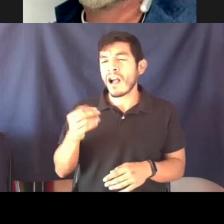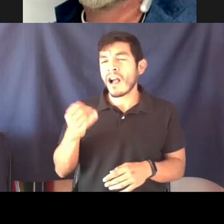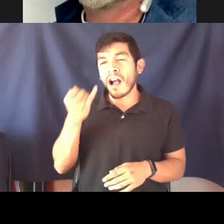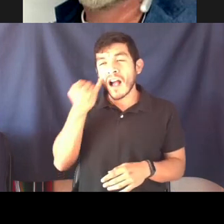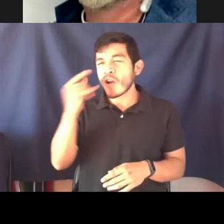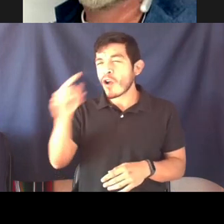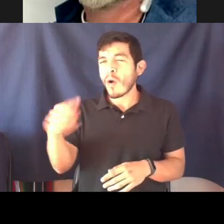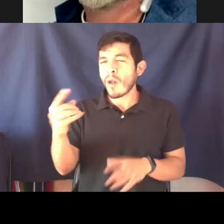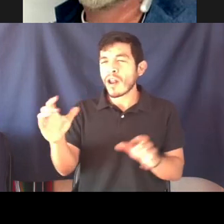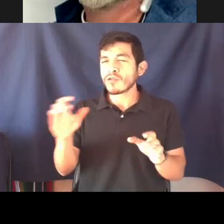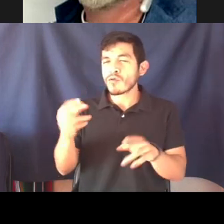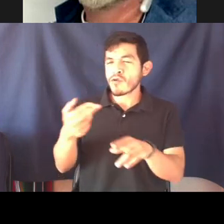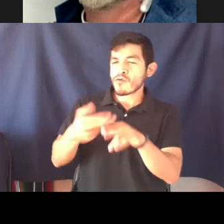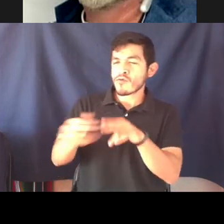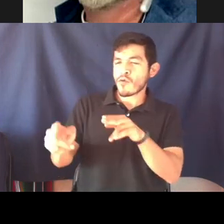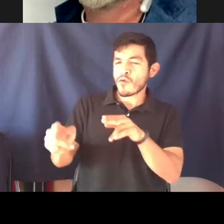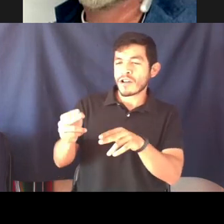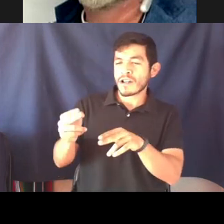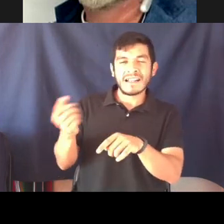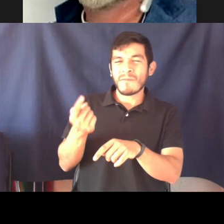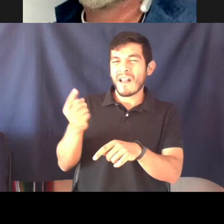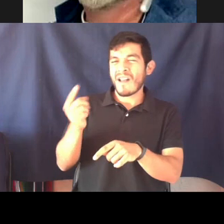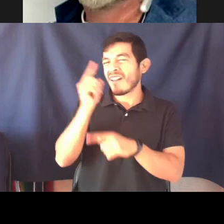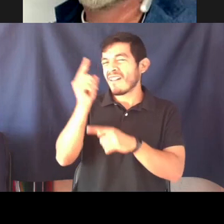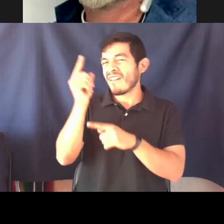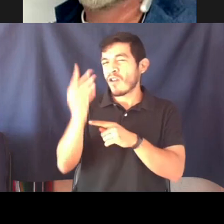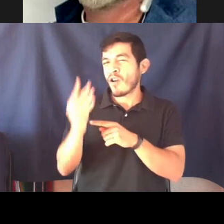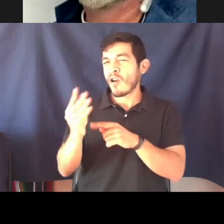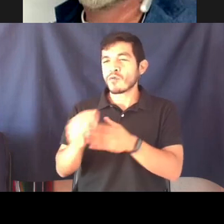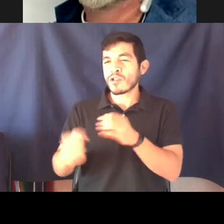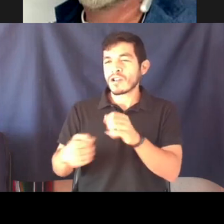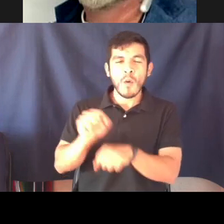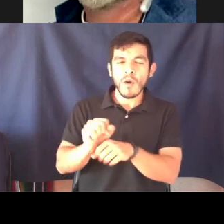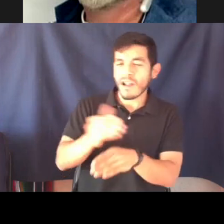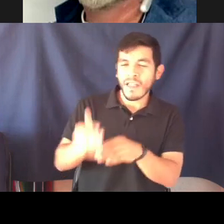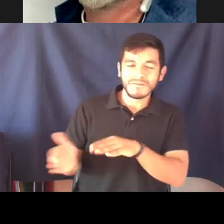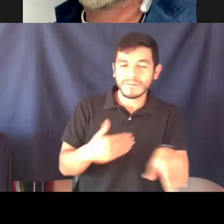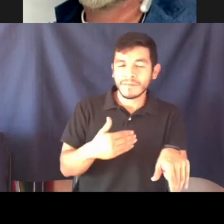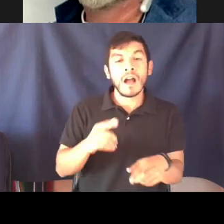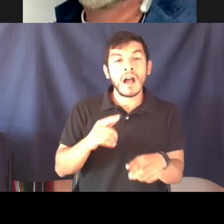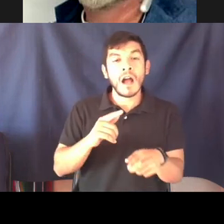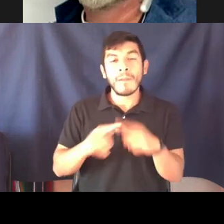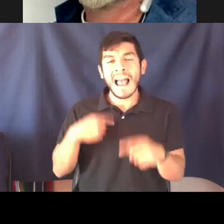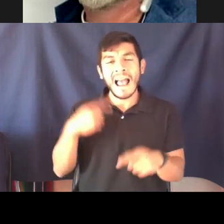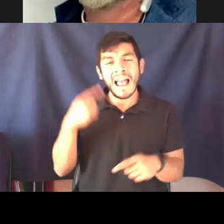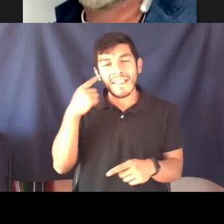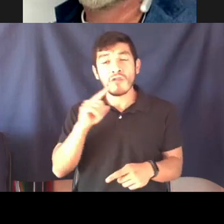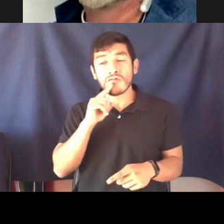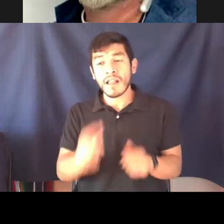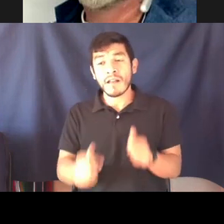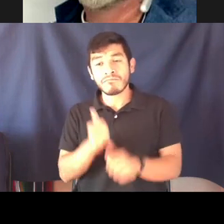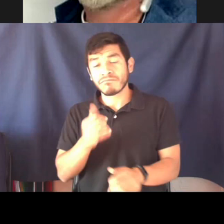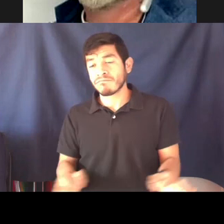school year and we just got to get some work done, I think it's always good to spend a lot of time up front just getting to know each other and